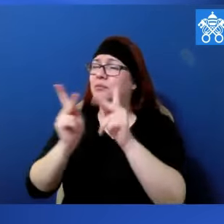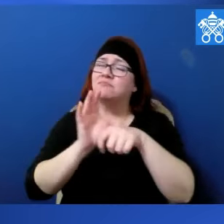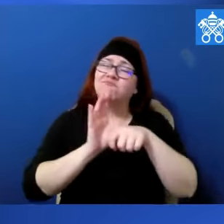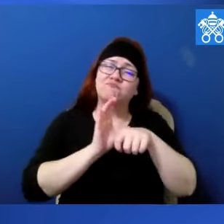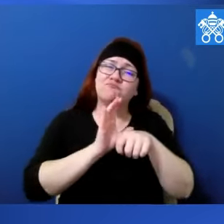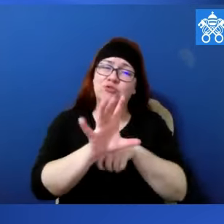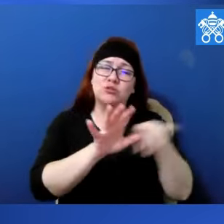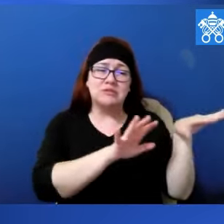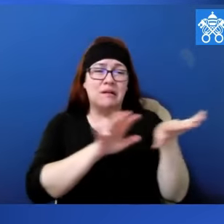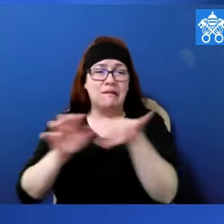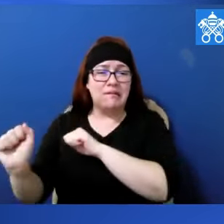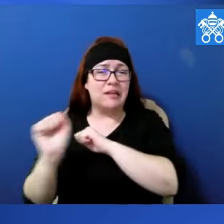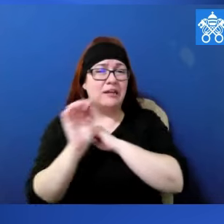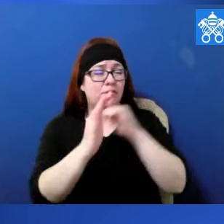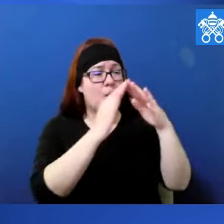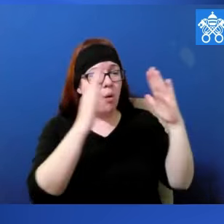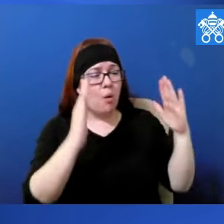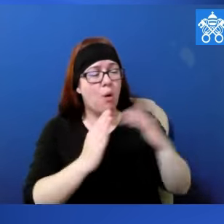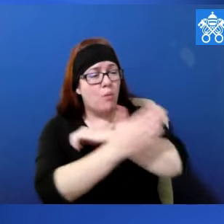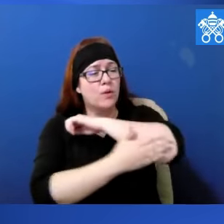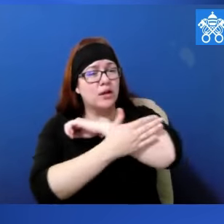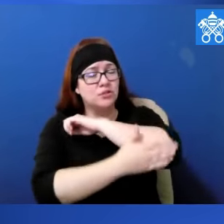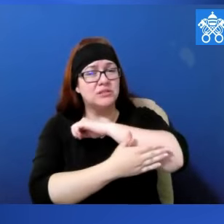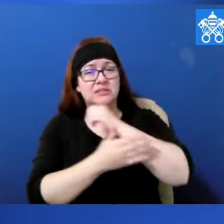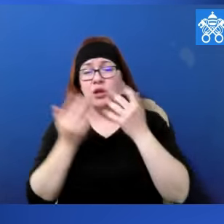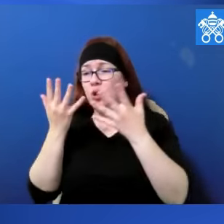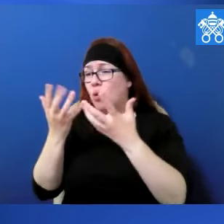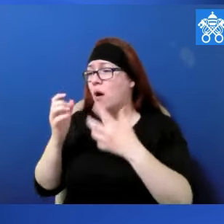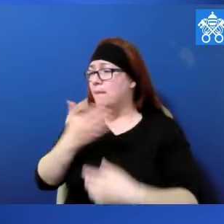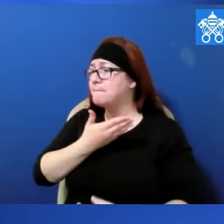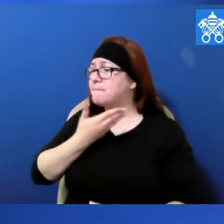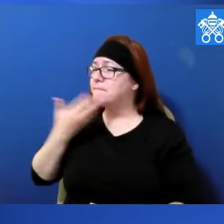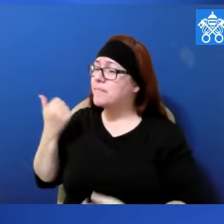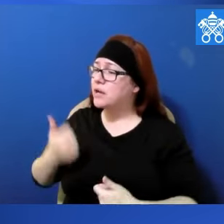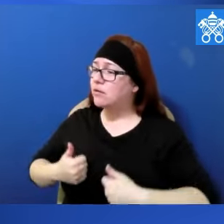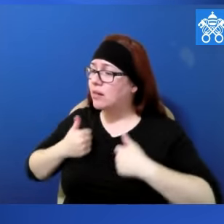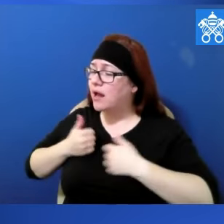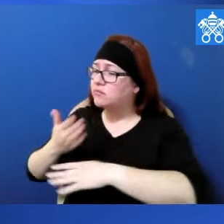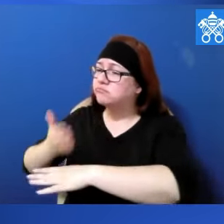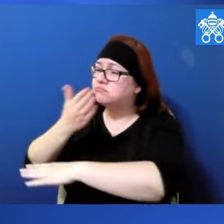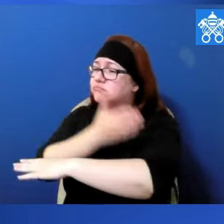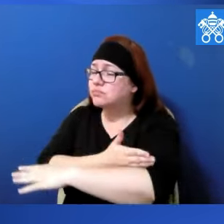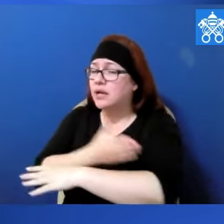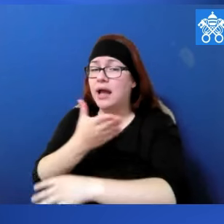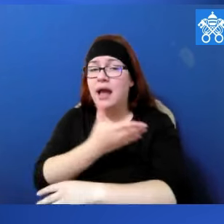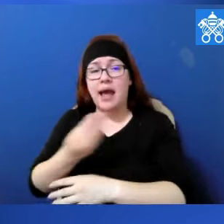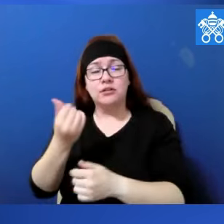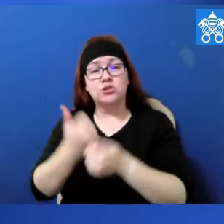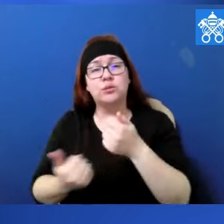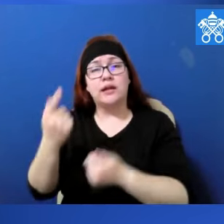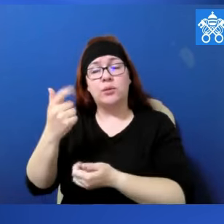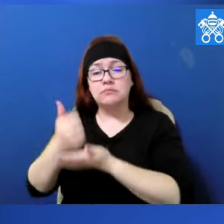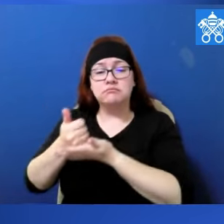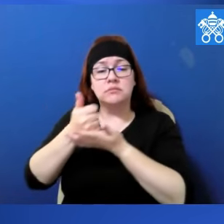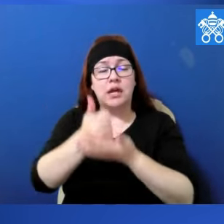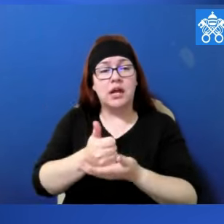forced to leave their homes in search of a future, and for those who receive and